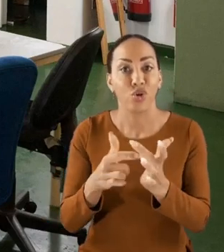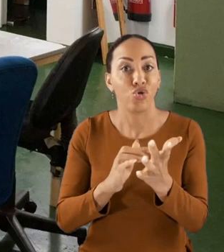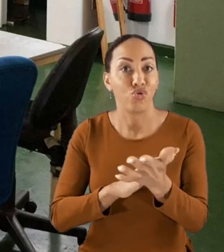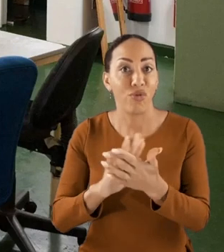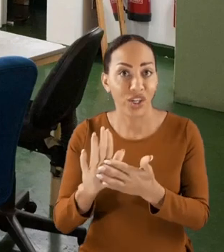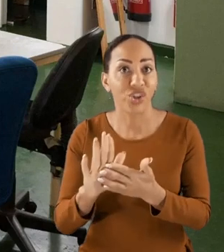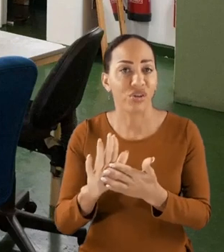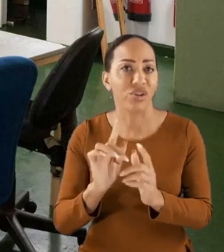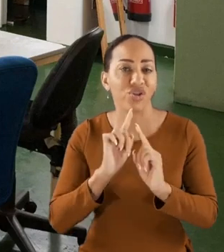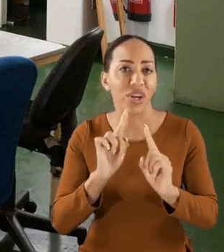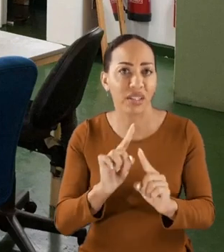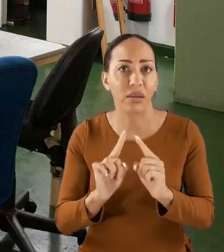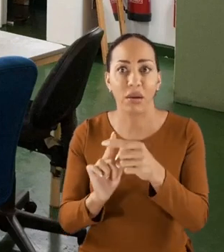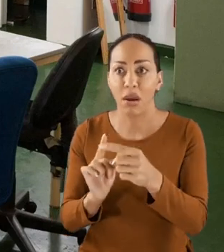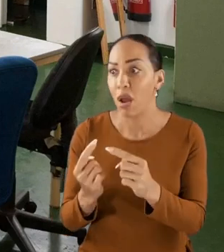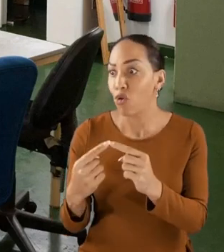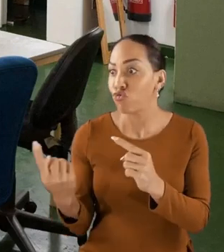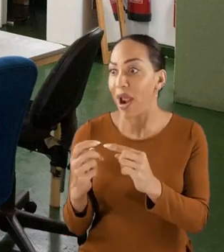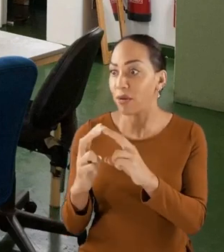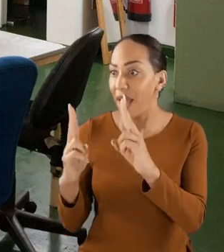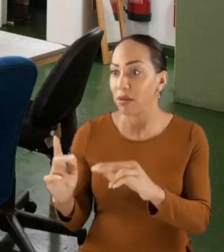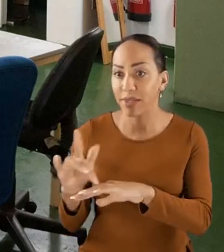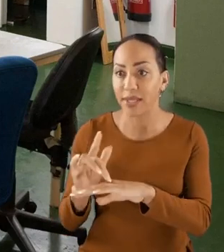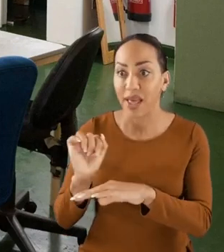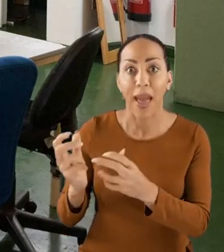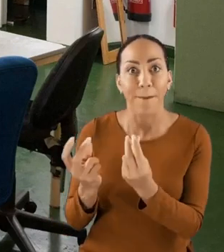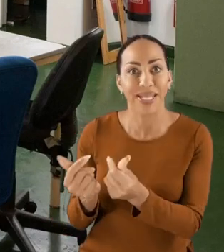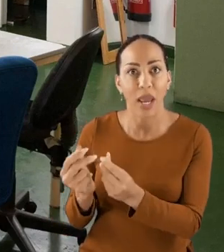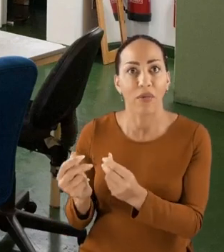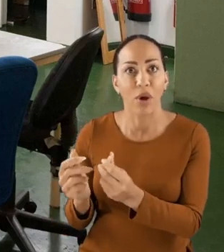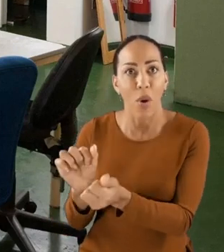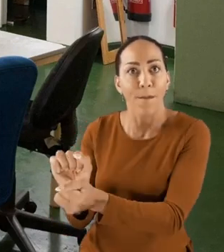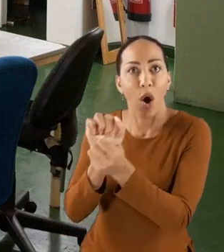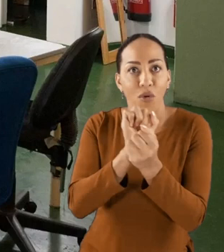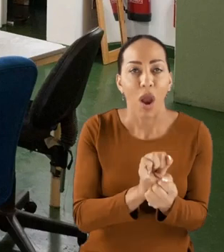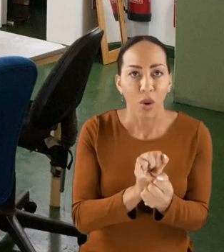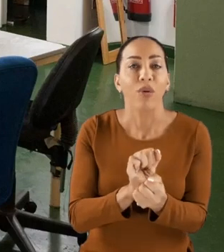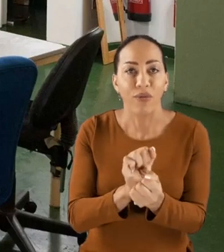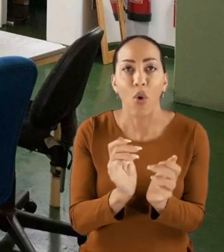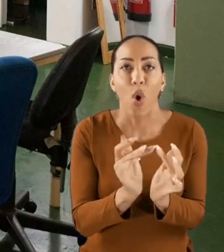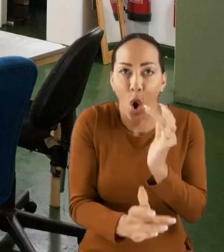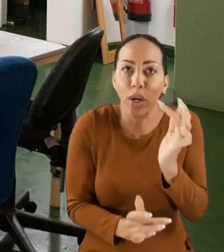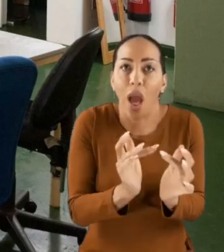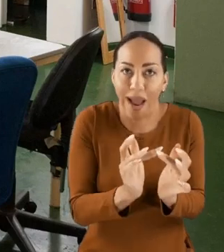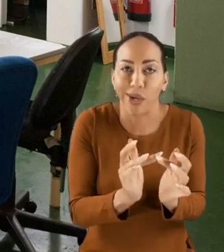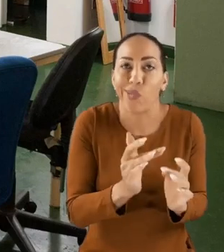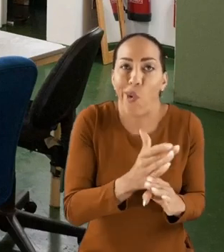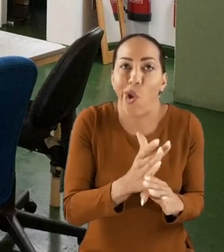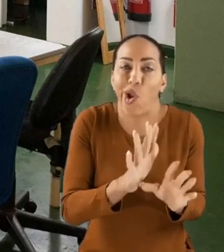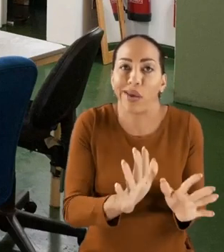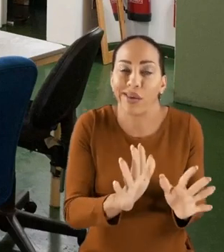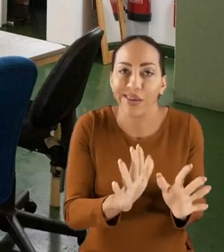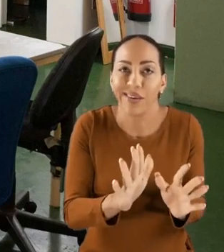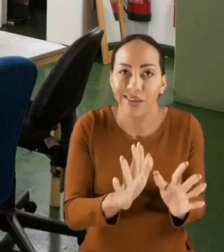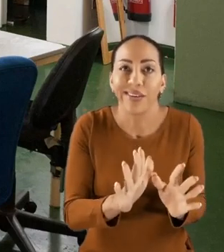And I think Trisha's suggestion of using the material that you generate from the Roundhouse and other performances as a kind